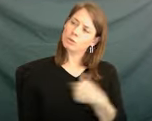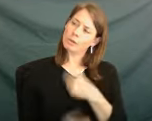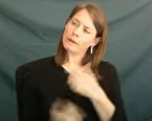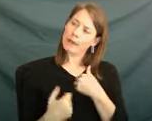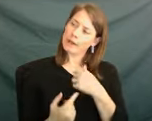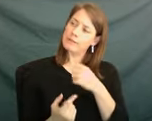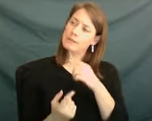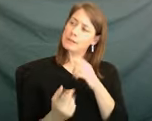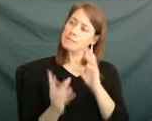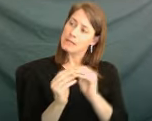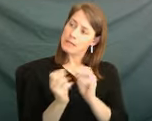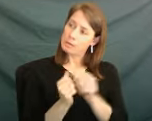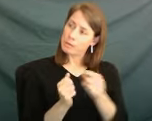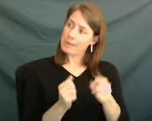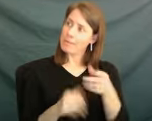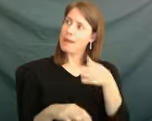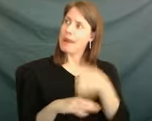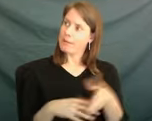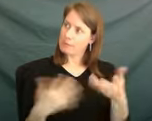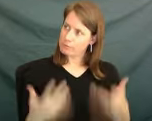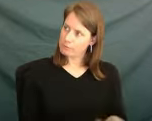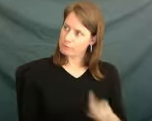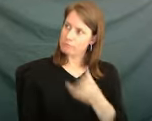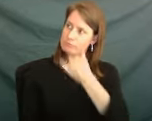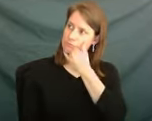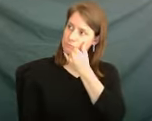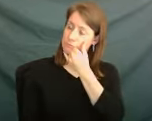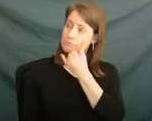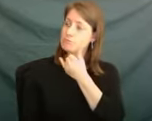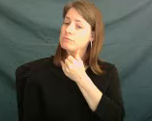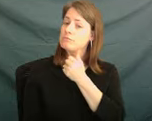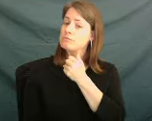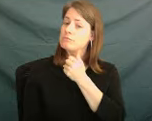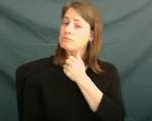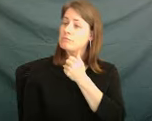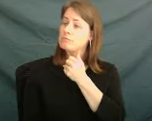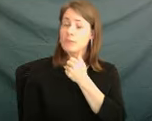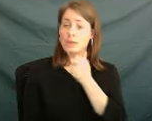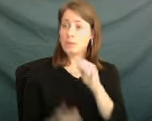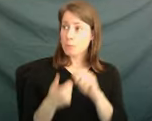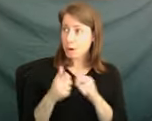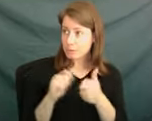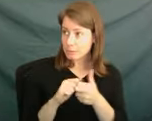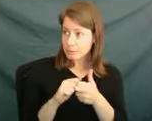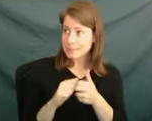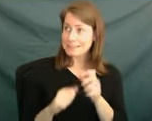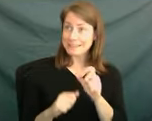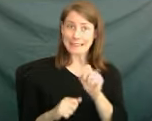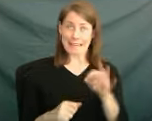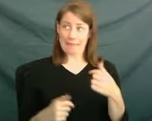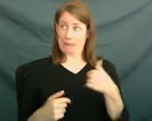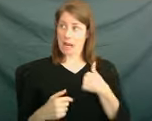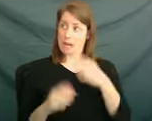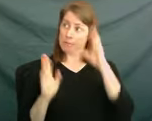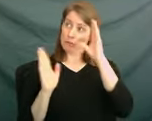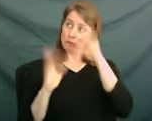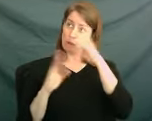I'm in trouble, I'm not really listening to what you're saying. I'm listening to find out, A, what the punishment is, and B, when you're going to